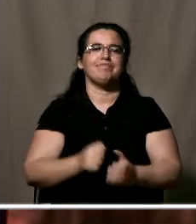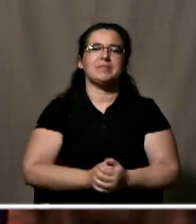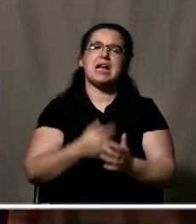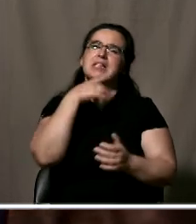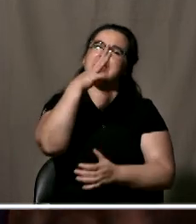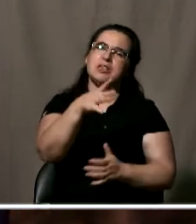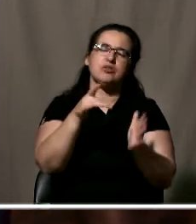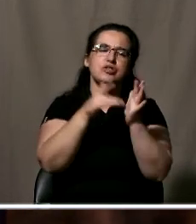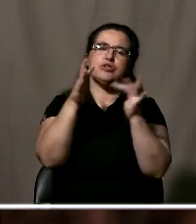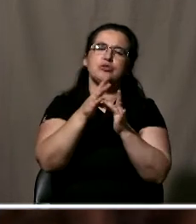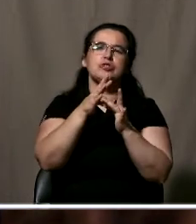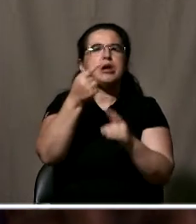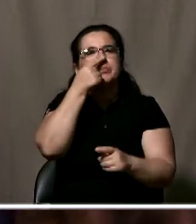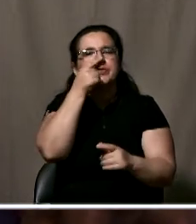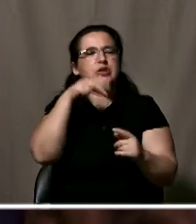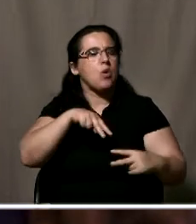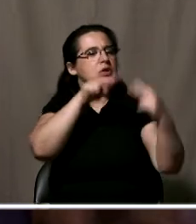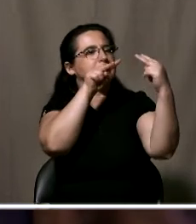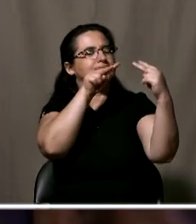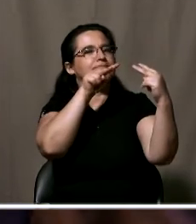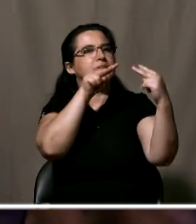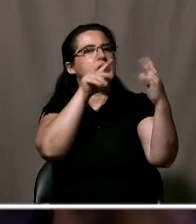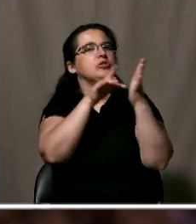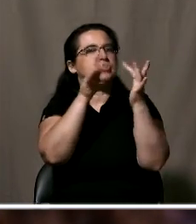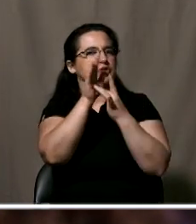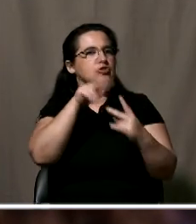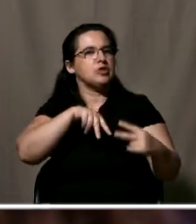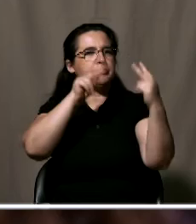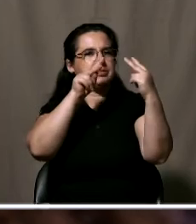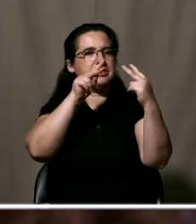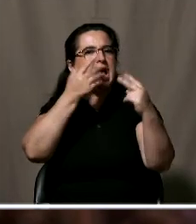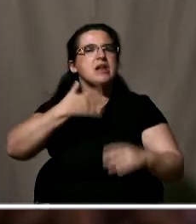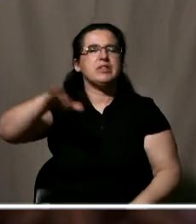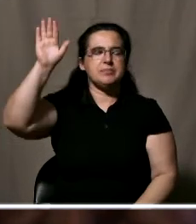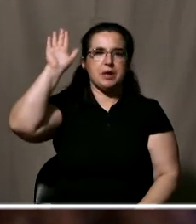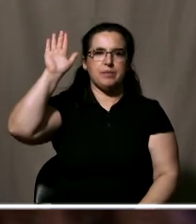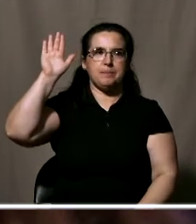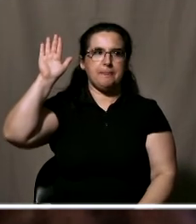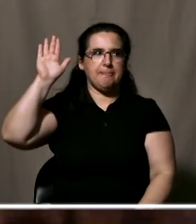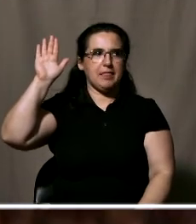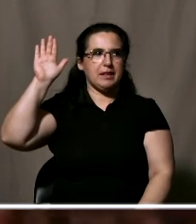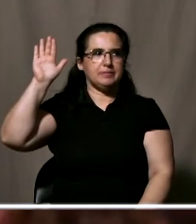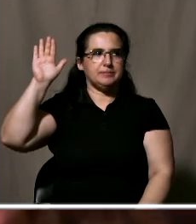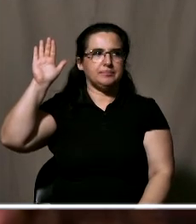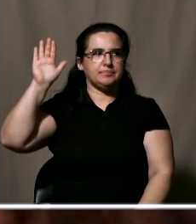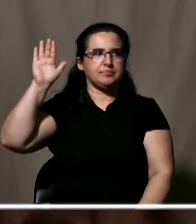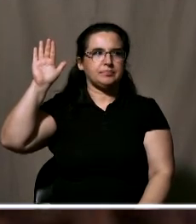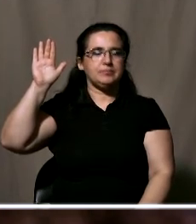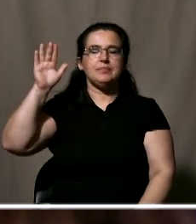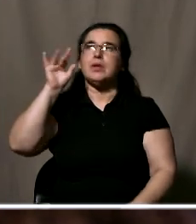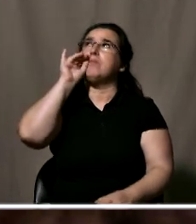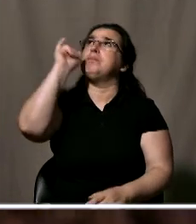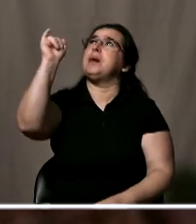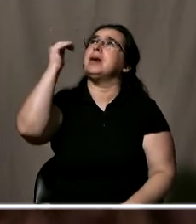Eu quero olhar para ti. I want to look to Jesus. Eu quero olhar para Jesus. Would you just raise your hand? Levantem a mão. Oh my